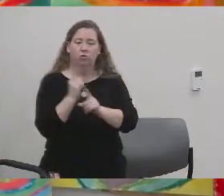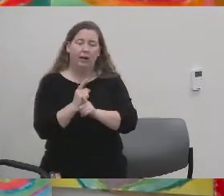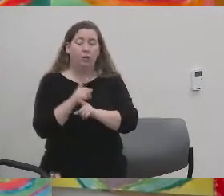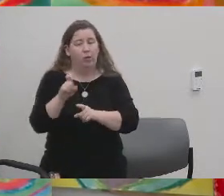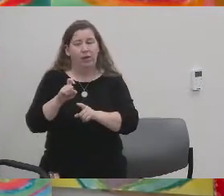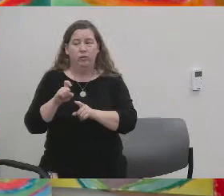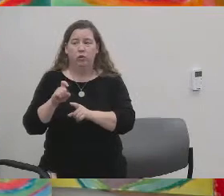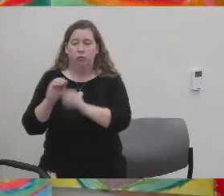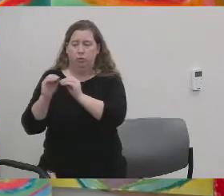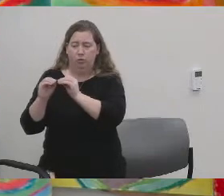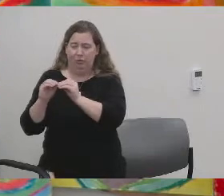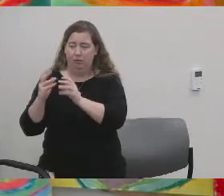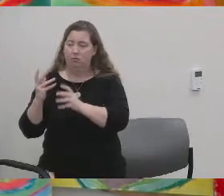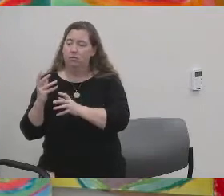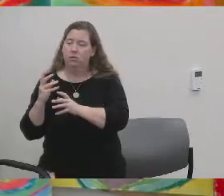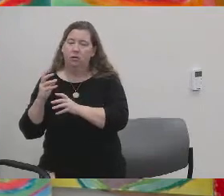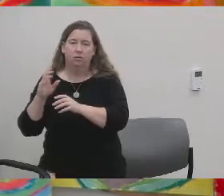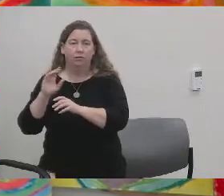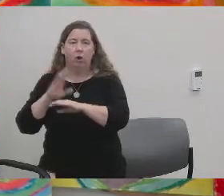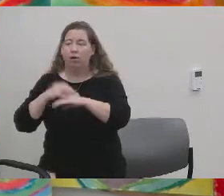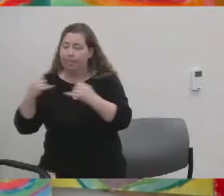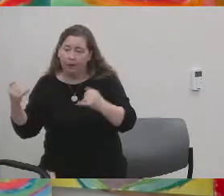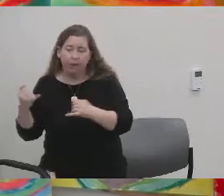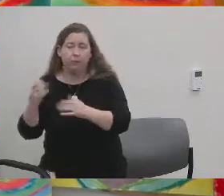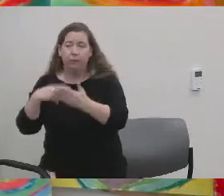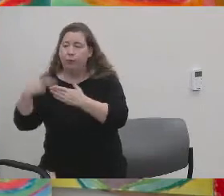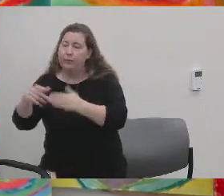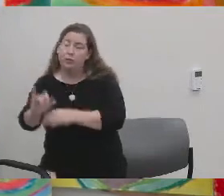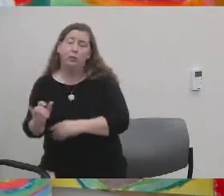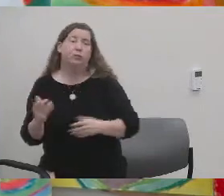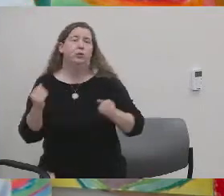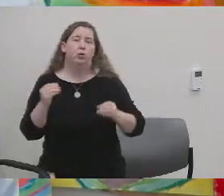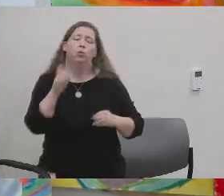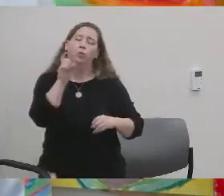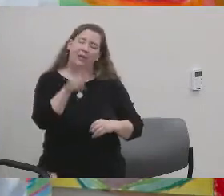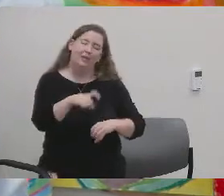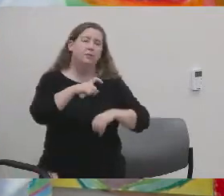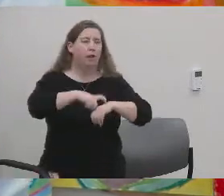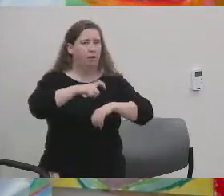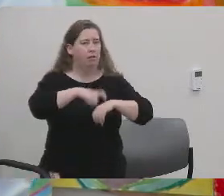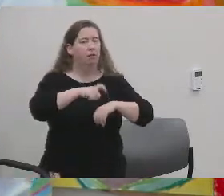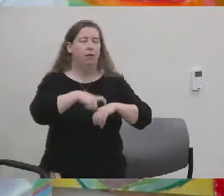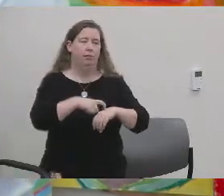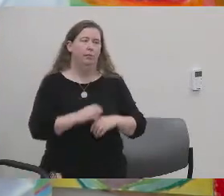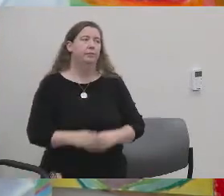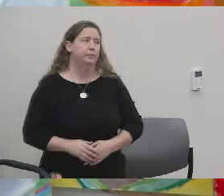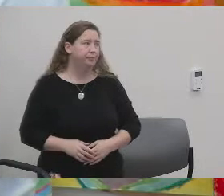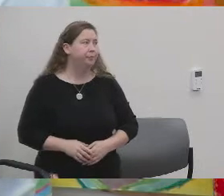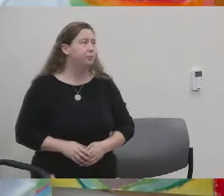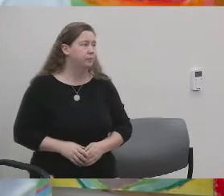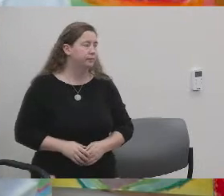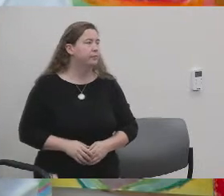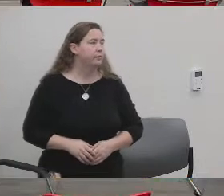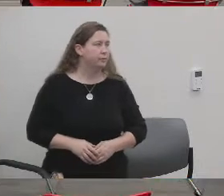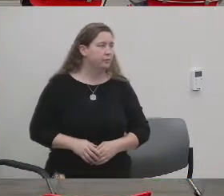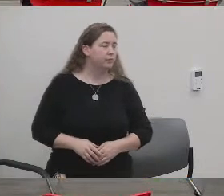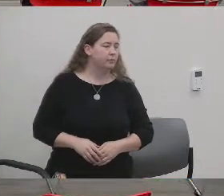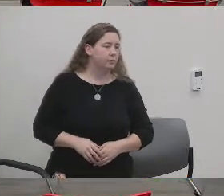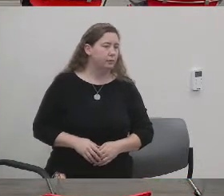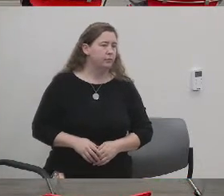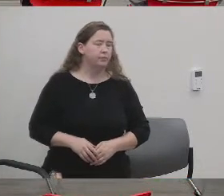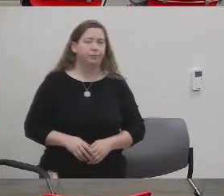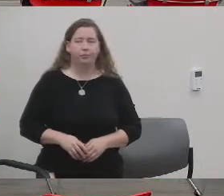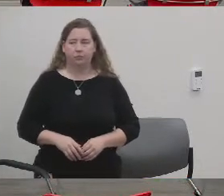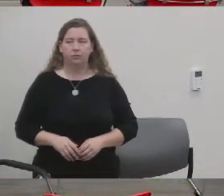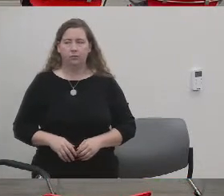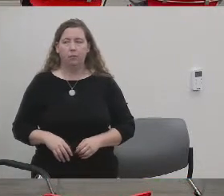piece as well. I mean, everything gets readjusted in January, so we need time to do that. And that could include busing and all kinds of it